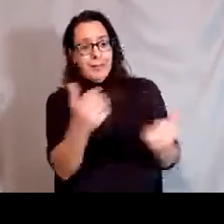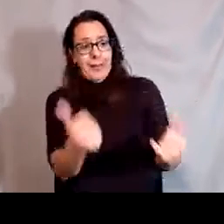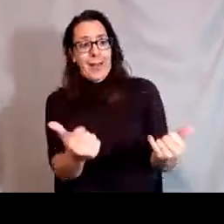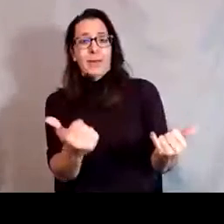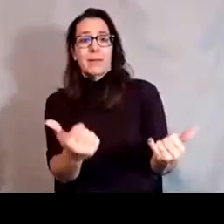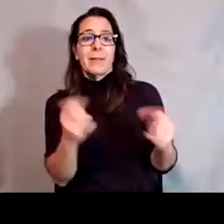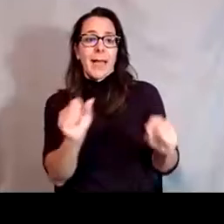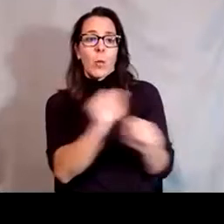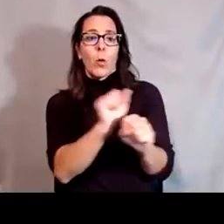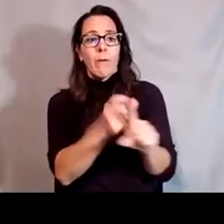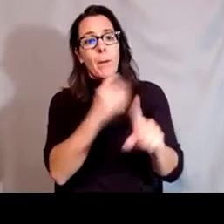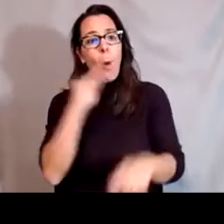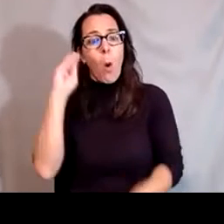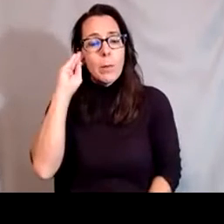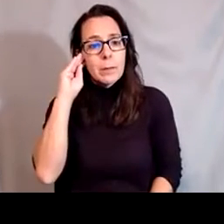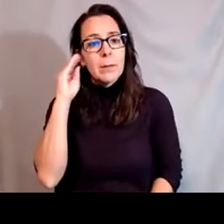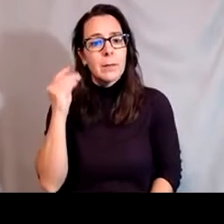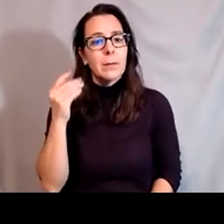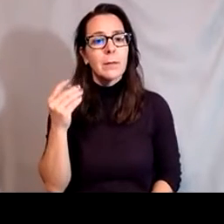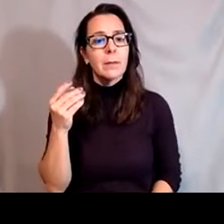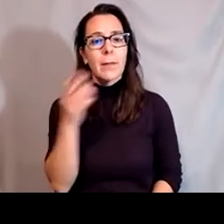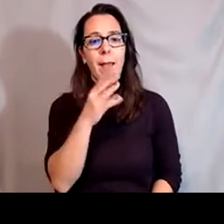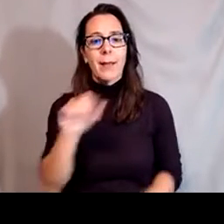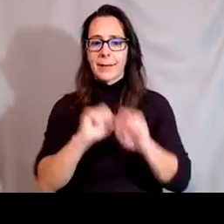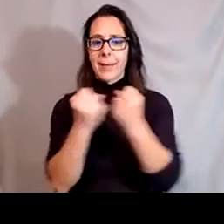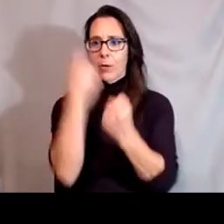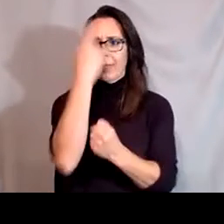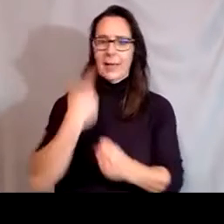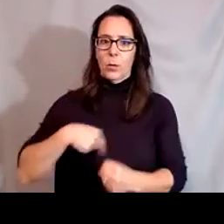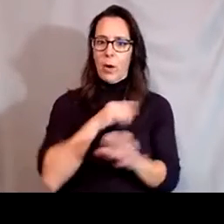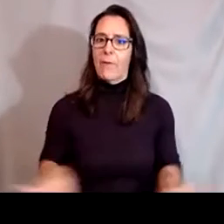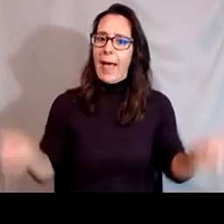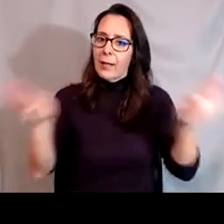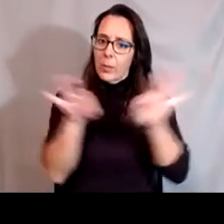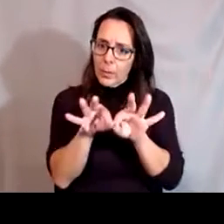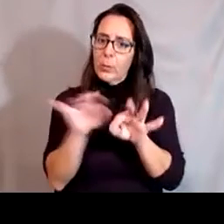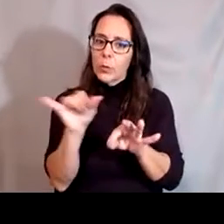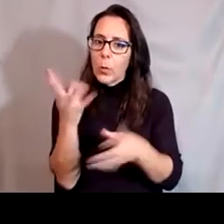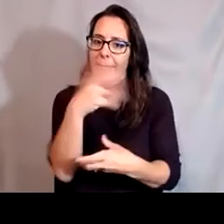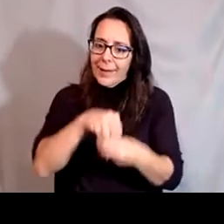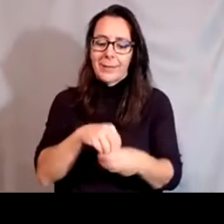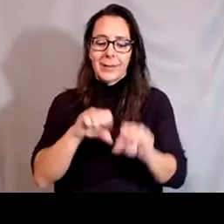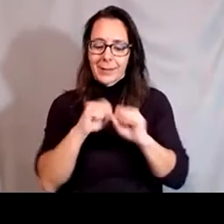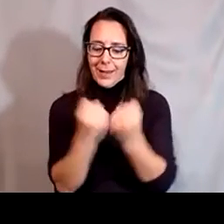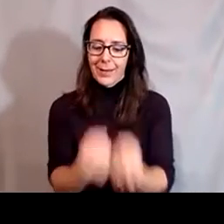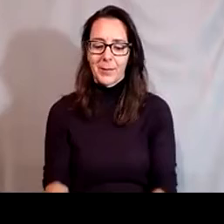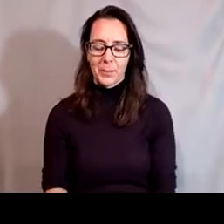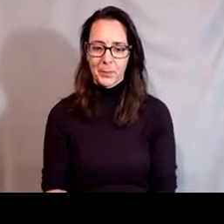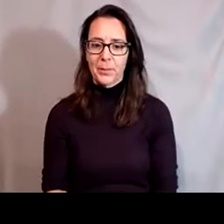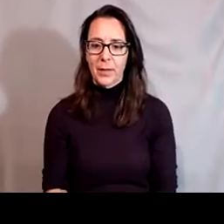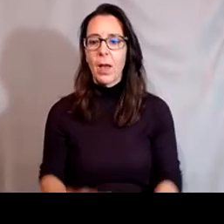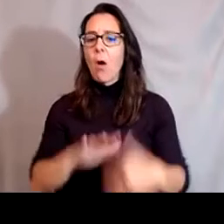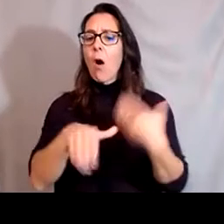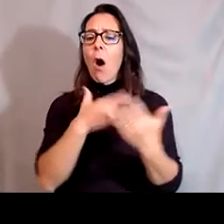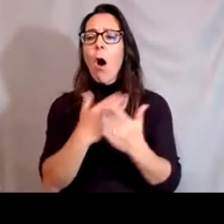It's and how valuable we are to society. And in addition to that, with all the